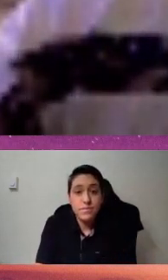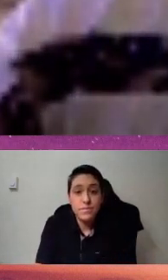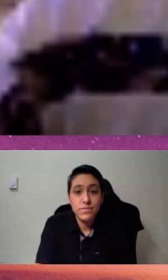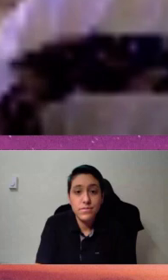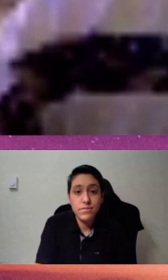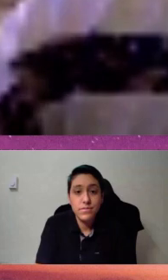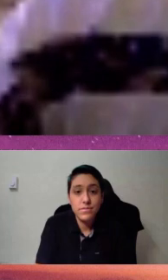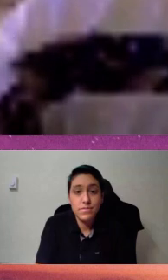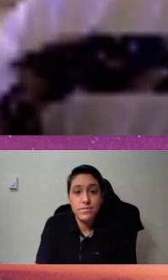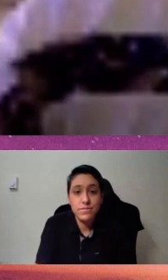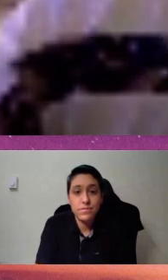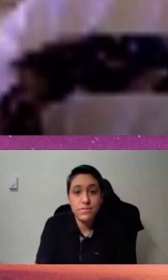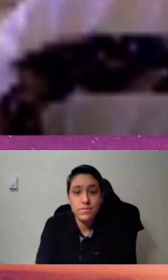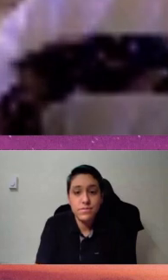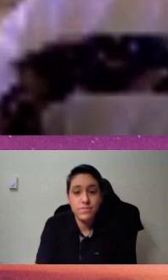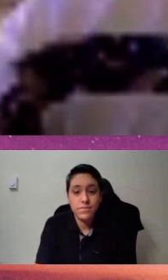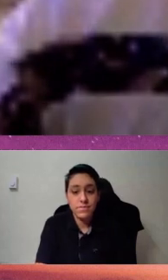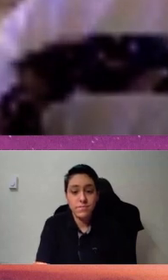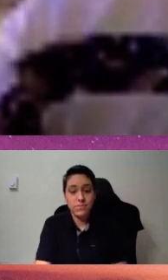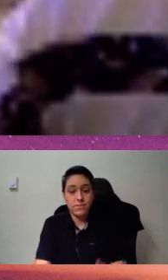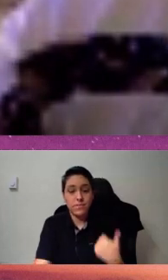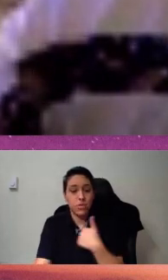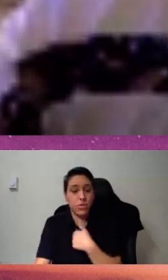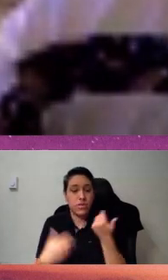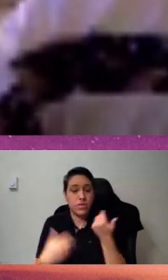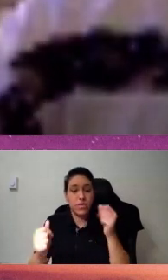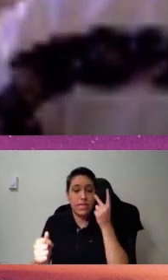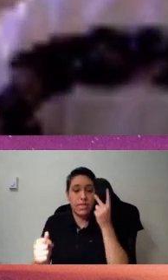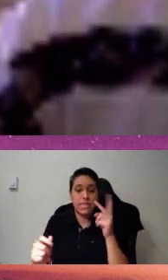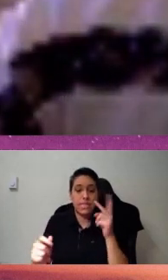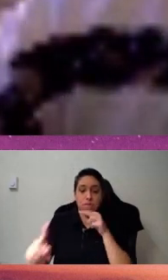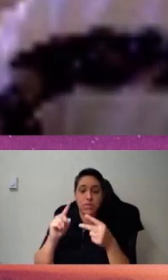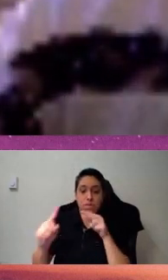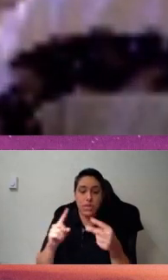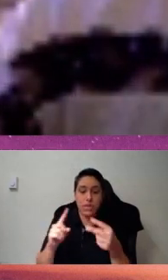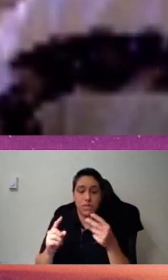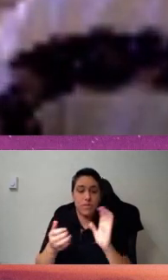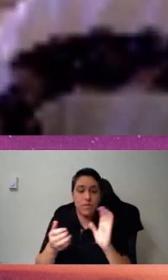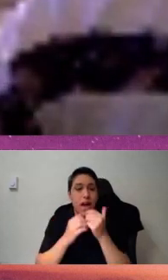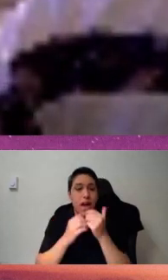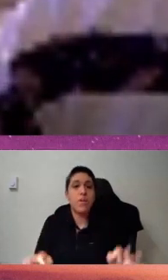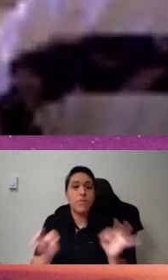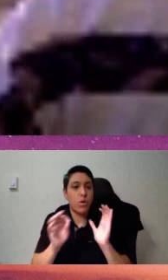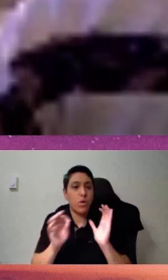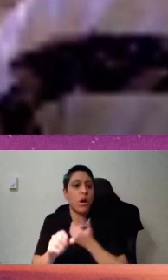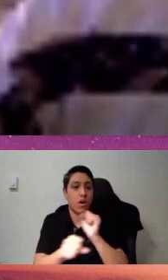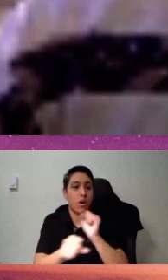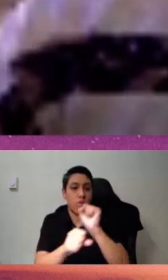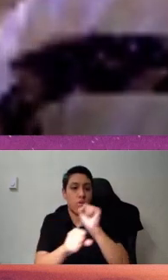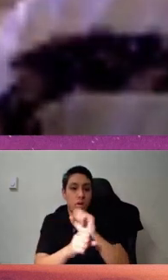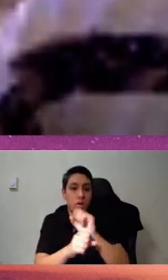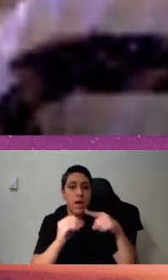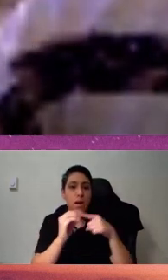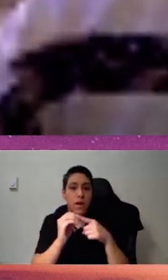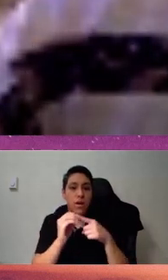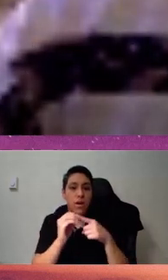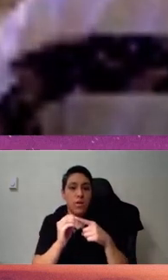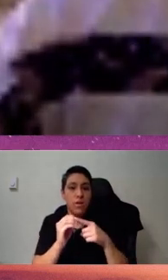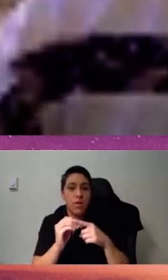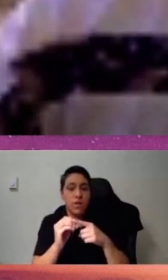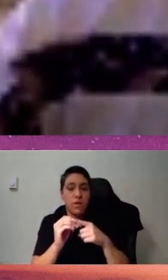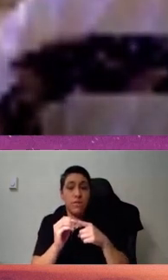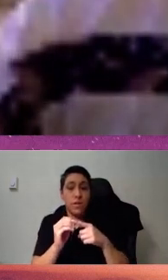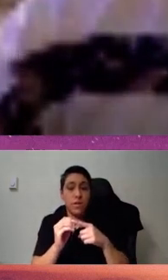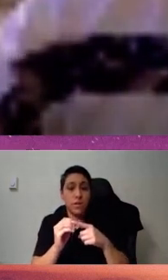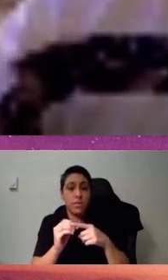how important the work that we're doing around not just environmentalism, but decolonialism is, and that